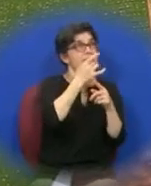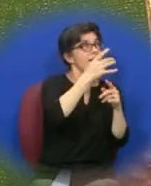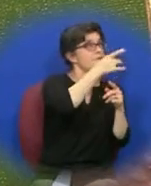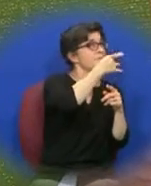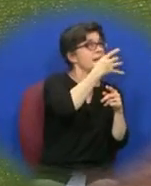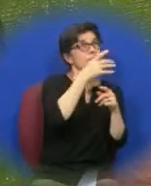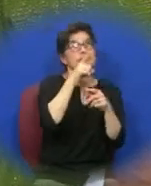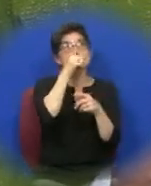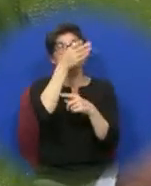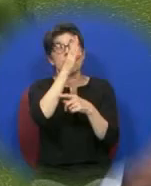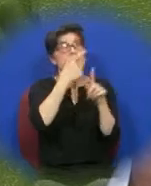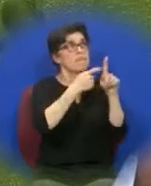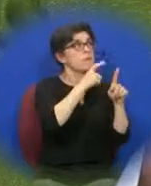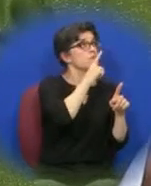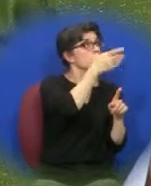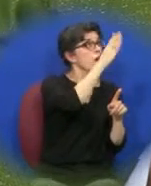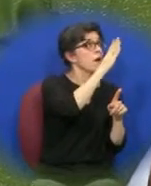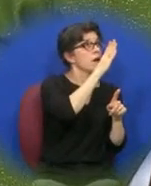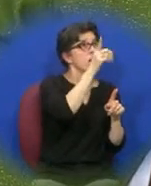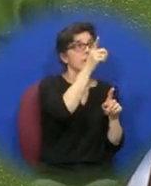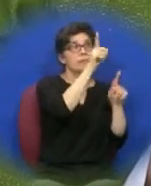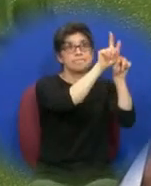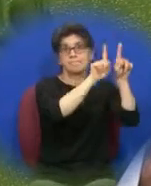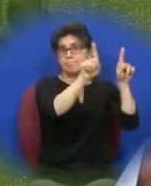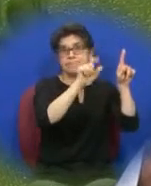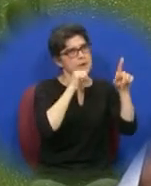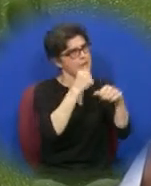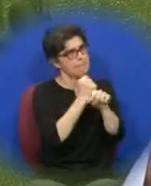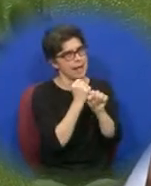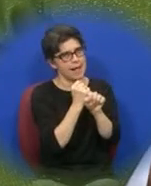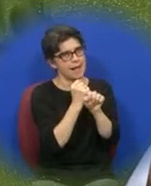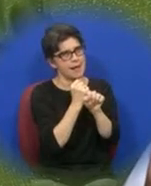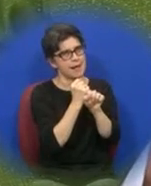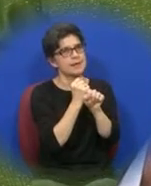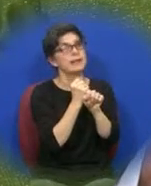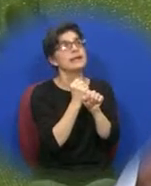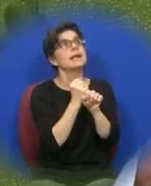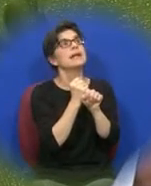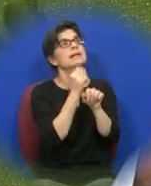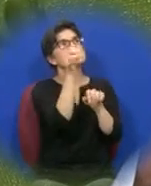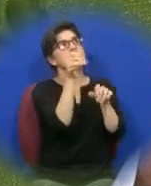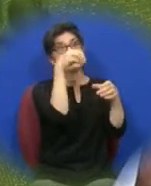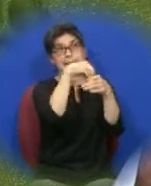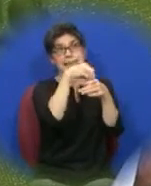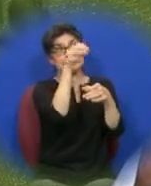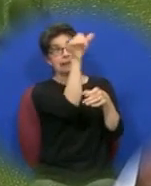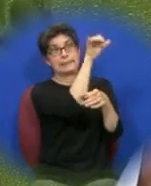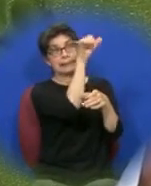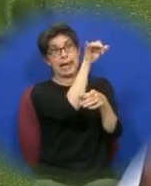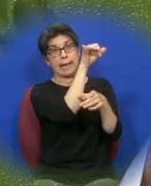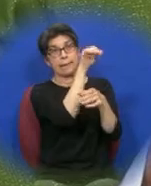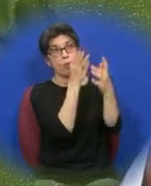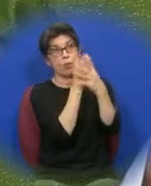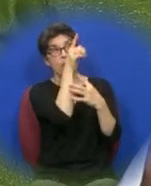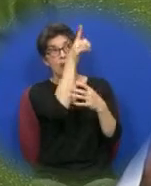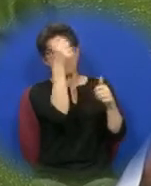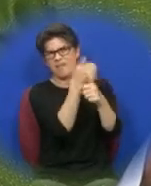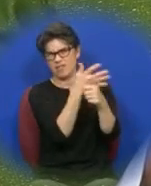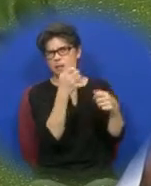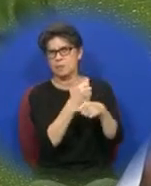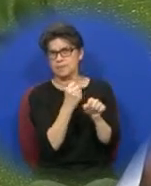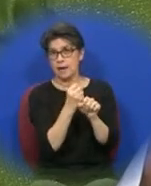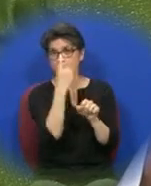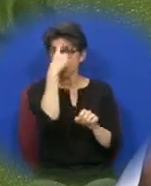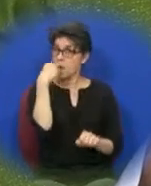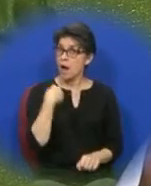light, true God from true God, begotten, not made, consubstantial with the Father. Through him all things were made. For